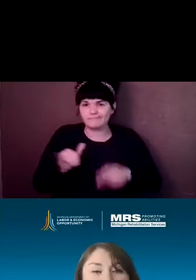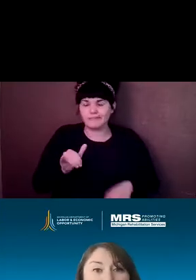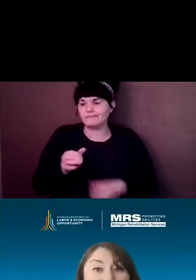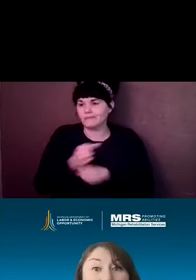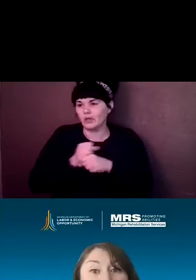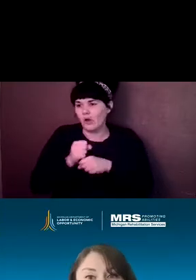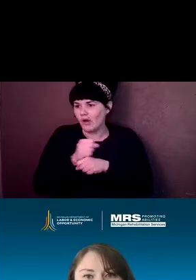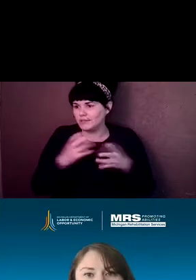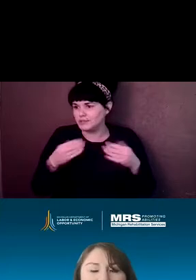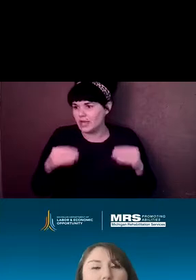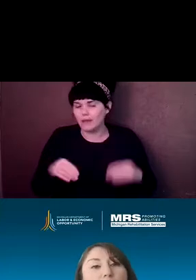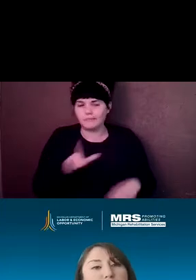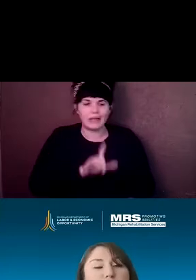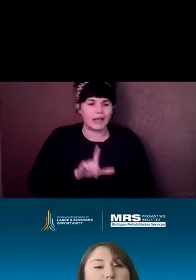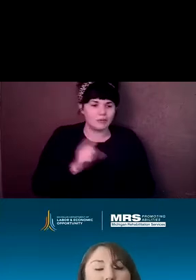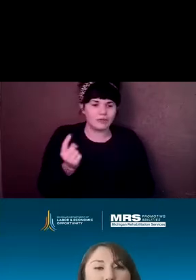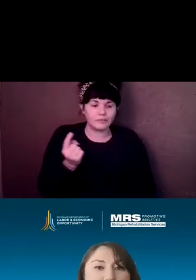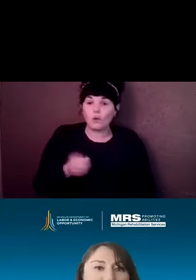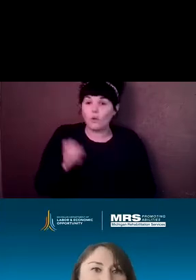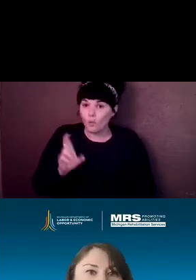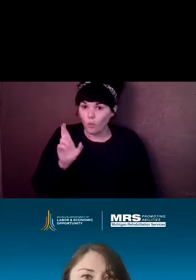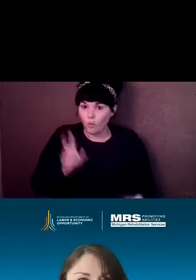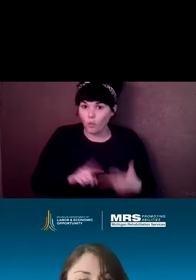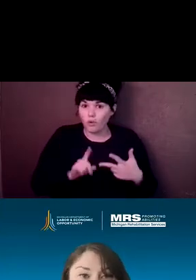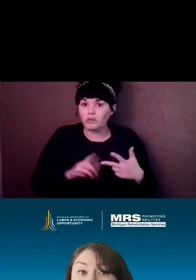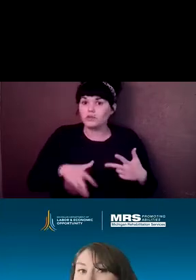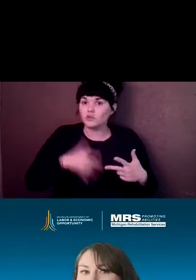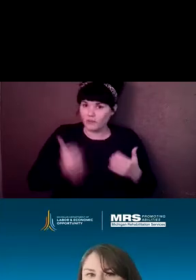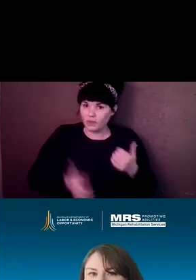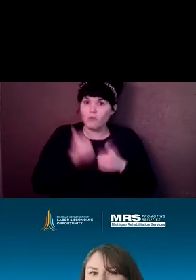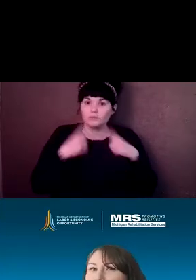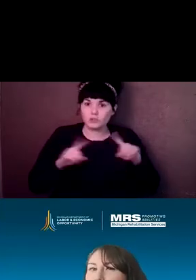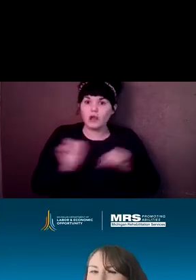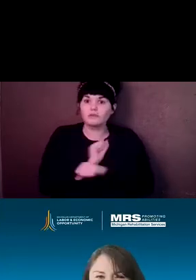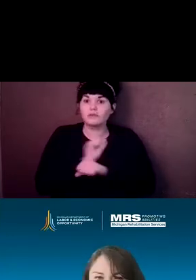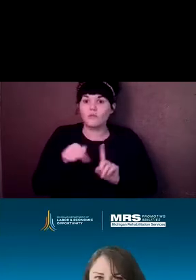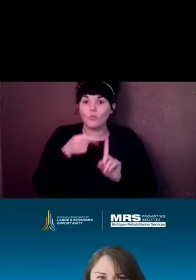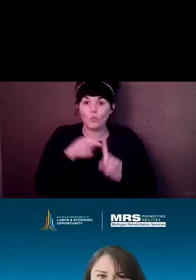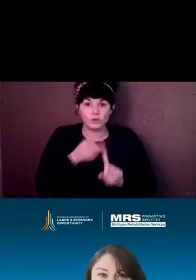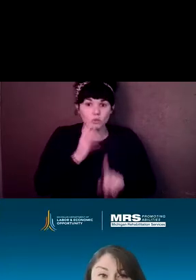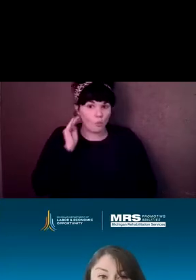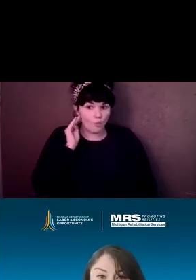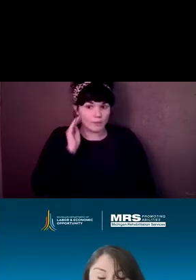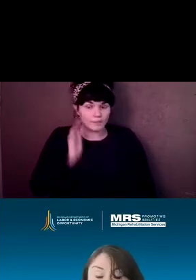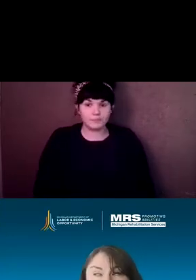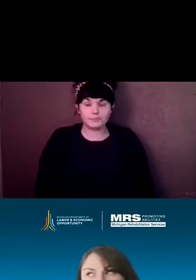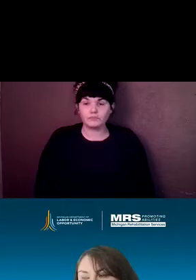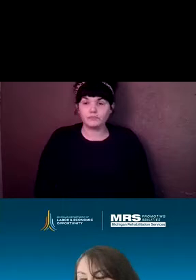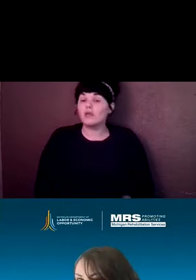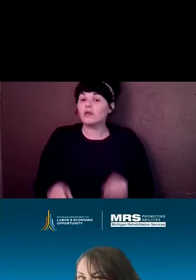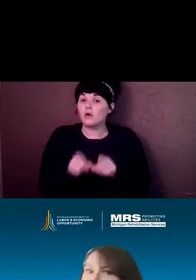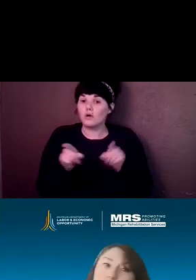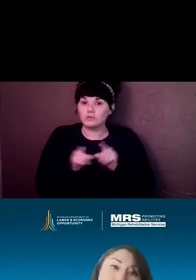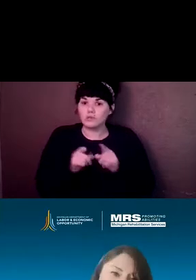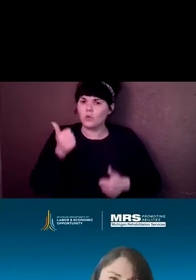shop or a library, or do you feel most productive at home? Also, which tasks do you feel the most productive to complete